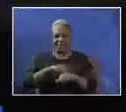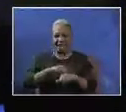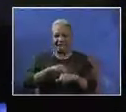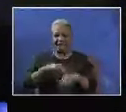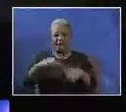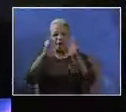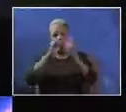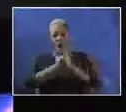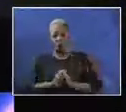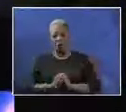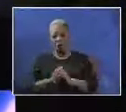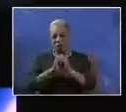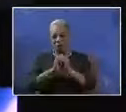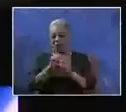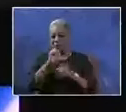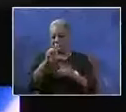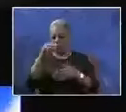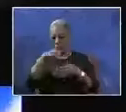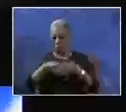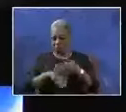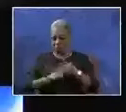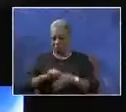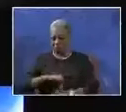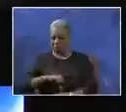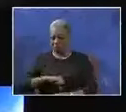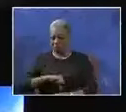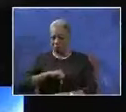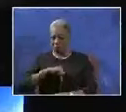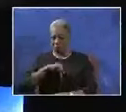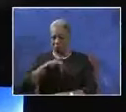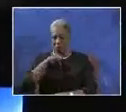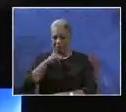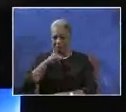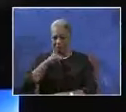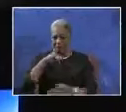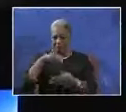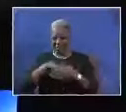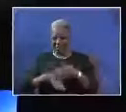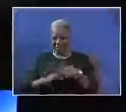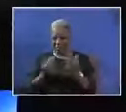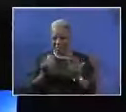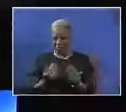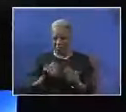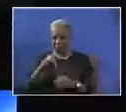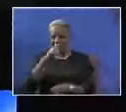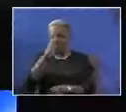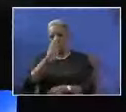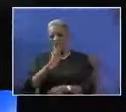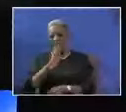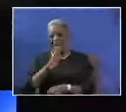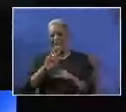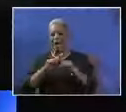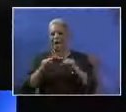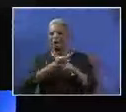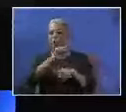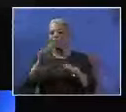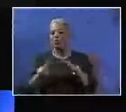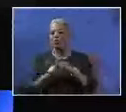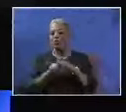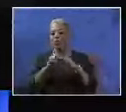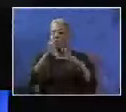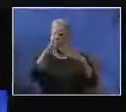don't strut peacock proud into the presence of God, but come humble and bow before